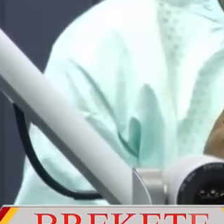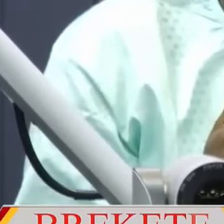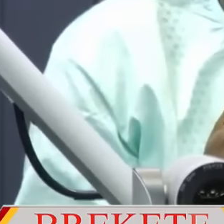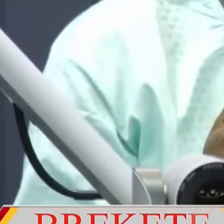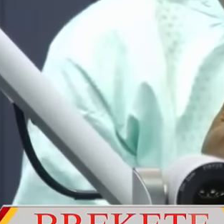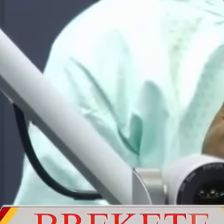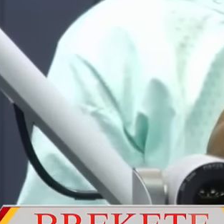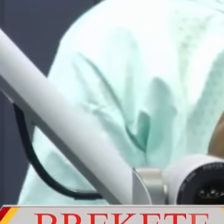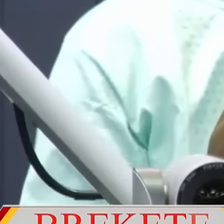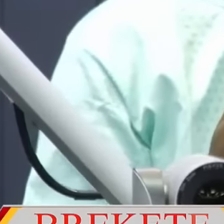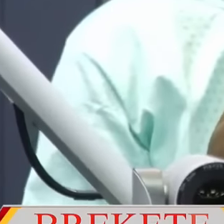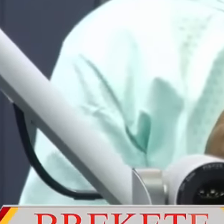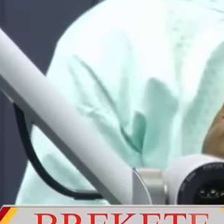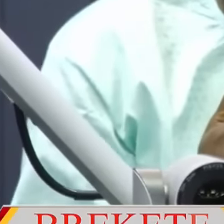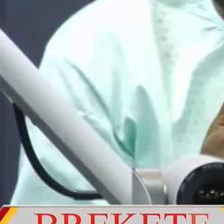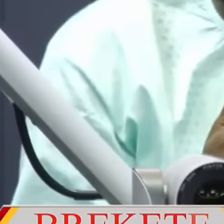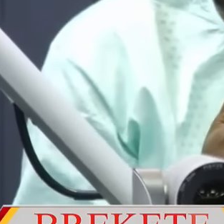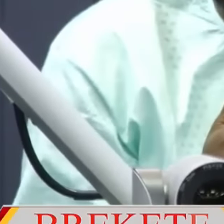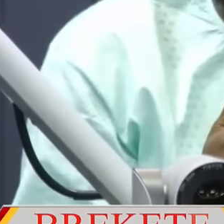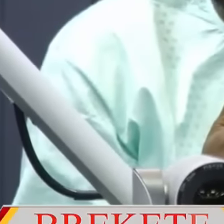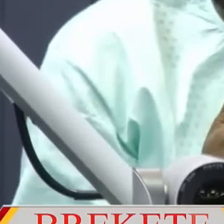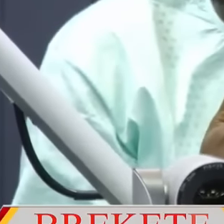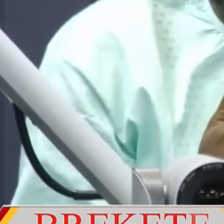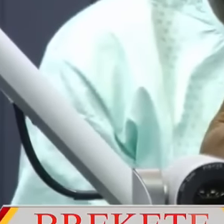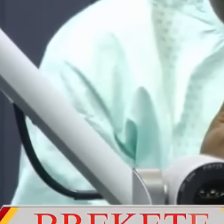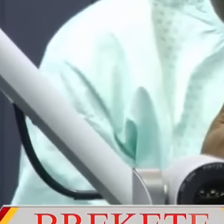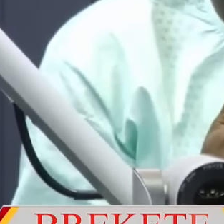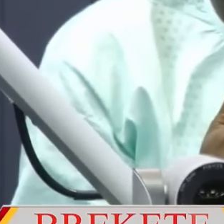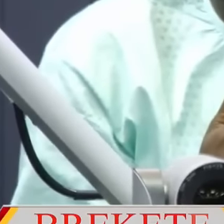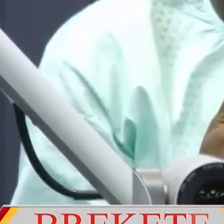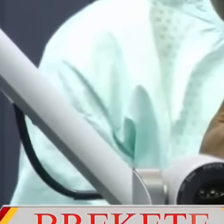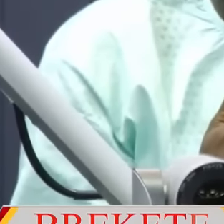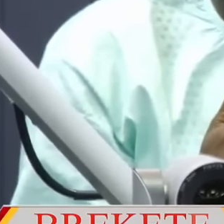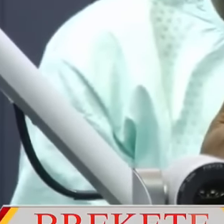mana ina ce wannan ai mace ce alƙalin alƙali yayi